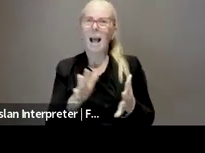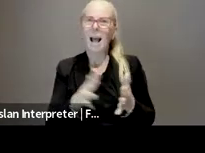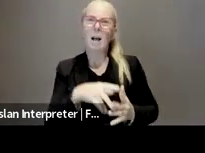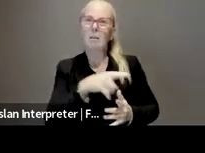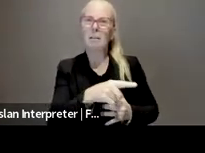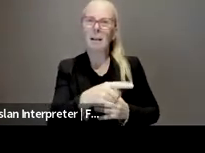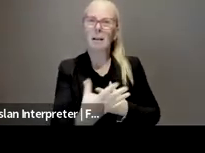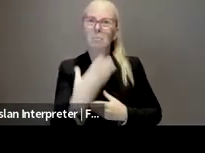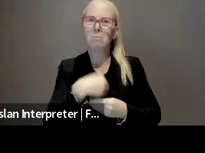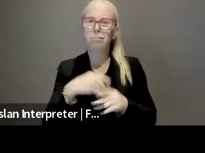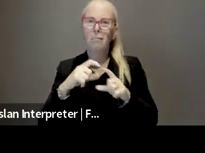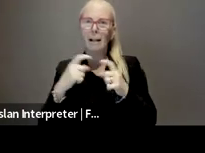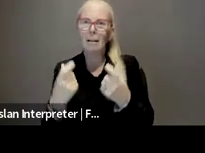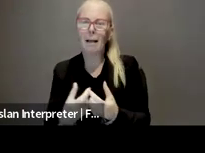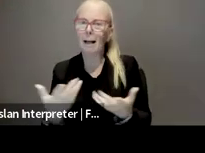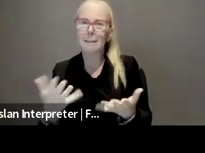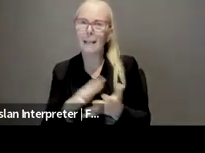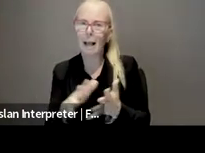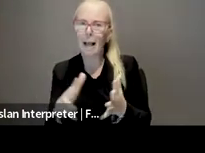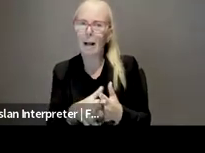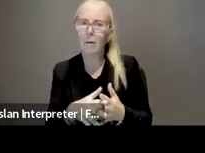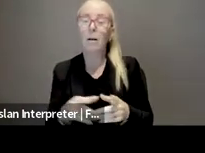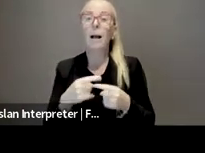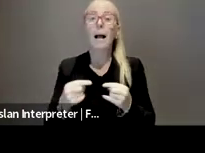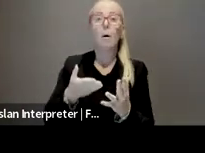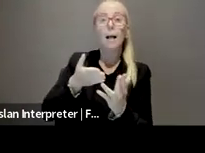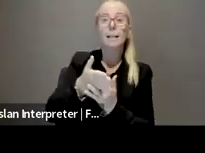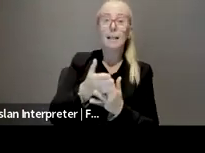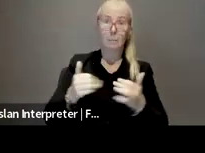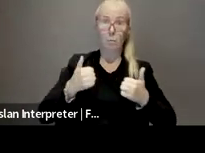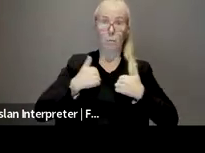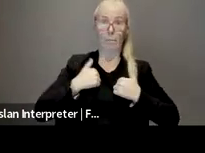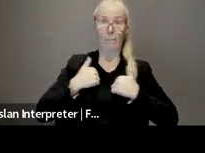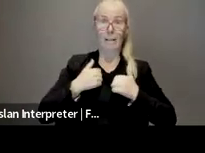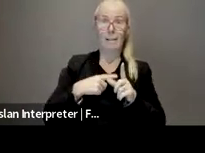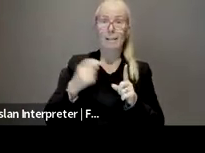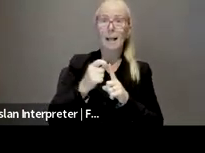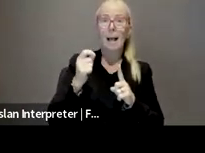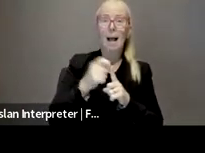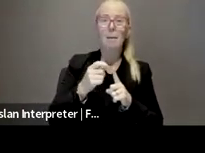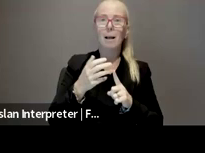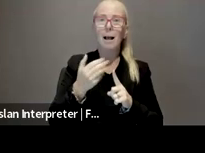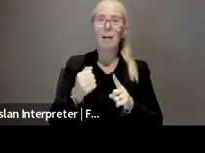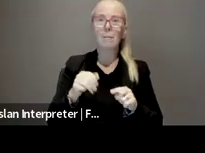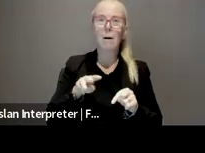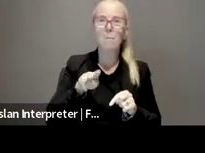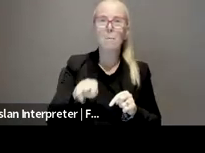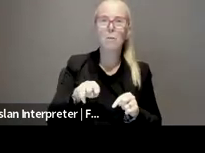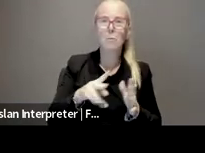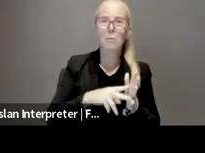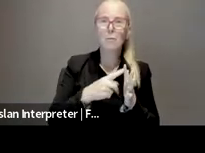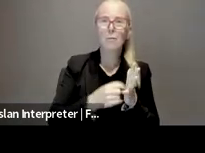to their needs? Our accessible fitness app provides multiple versions of each class and gives users the opportunity to follow up to 2